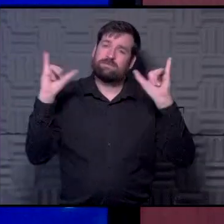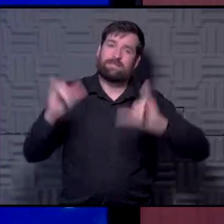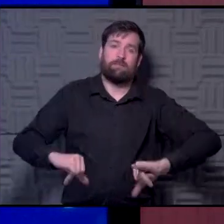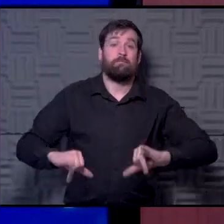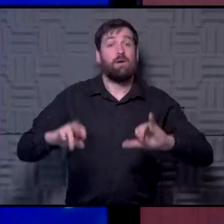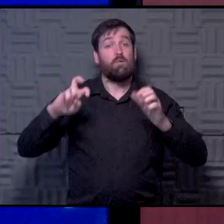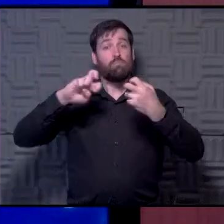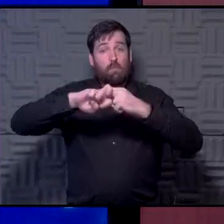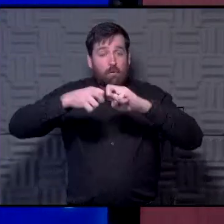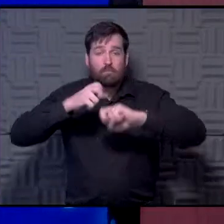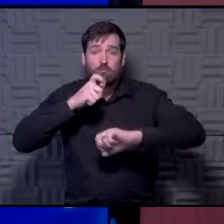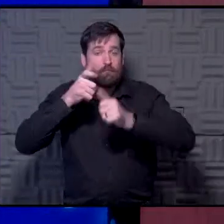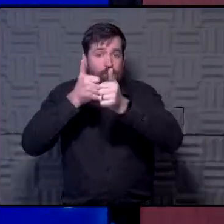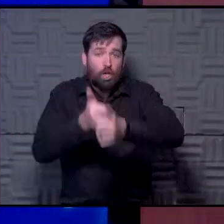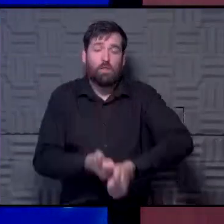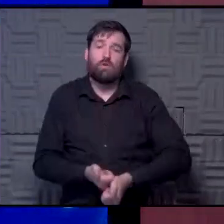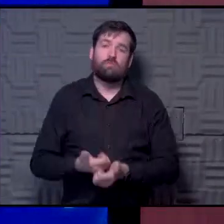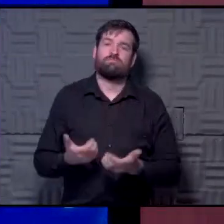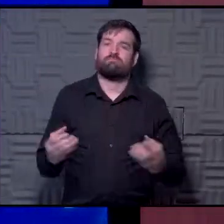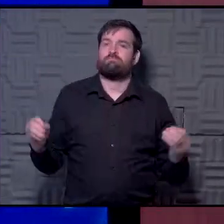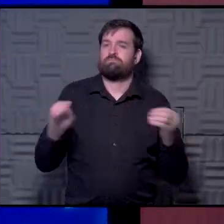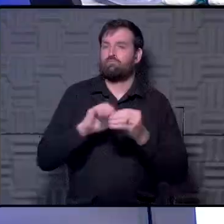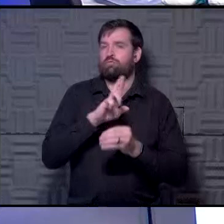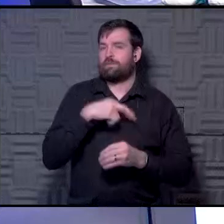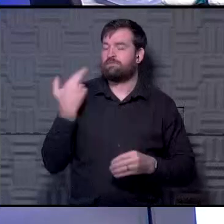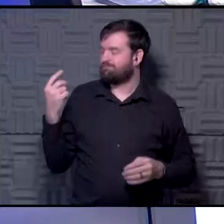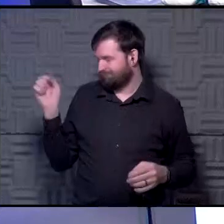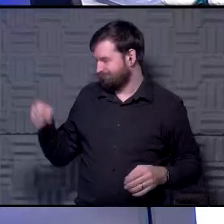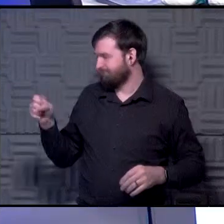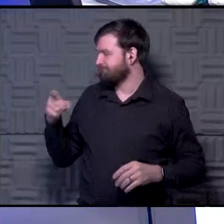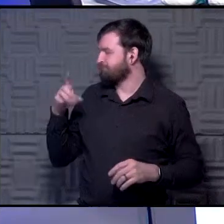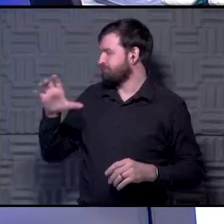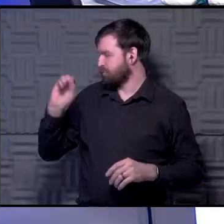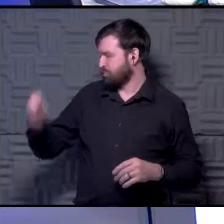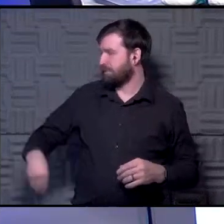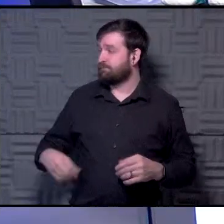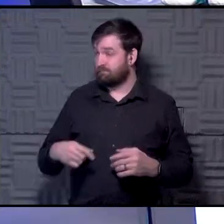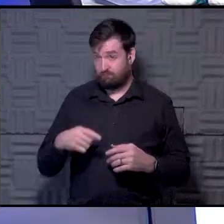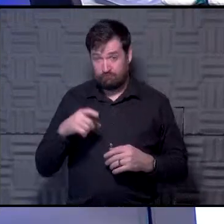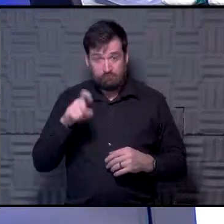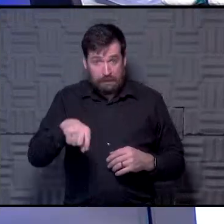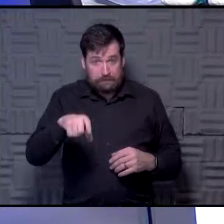problem is if you don't follow them, you're more likely to get it. Yeah, 100%. Yep. So do you think that you